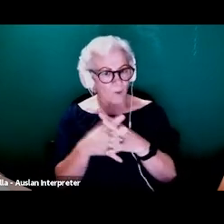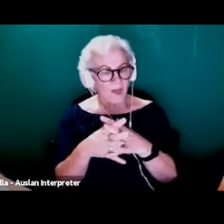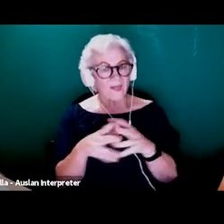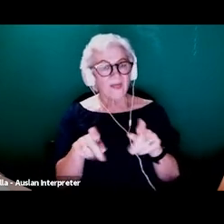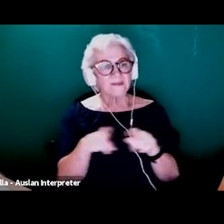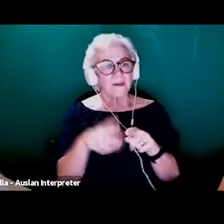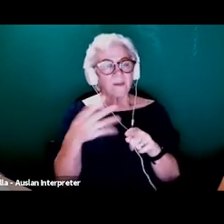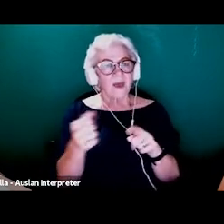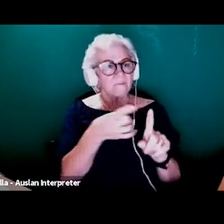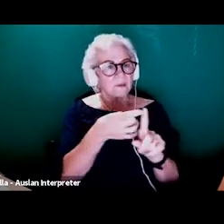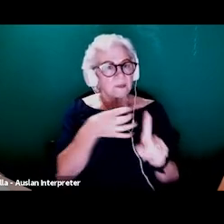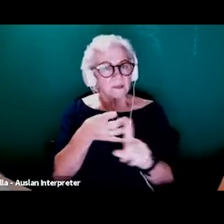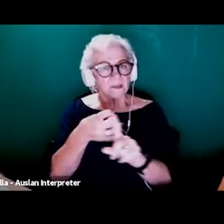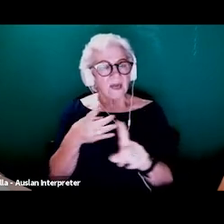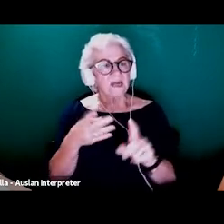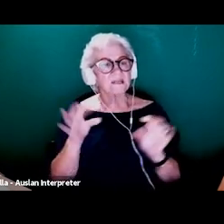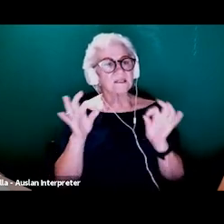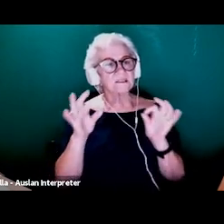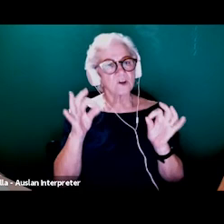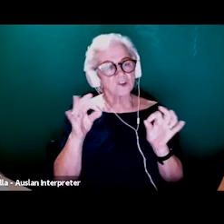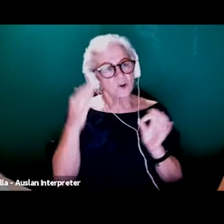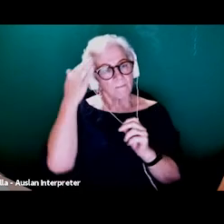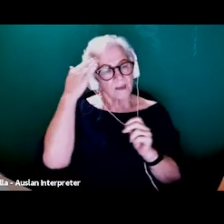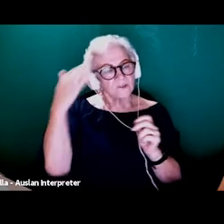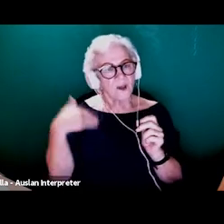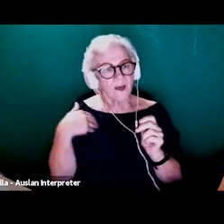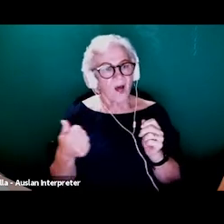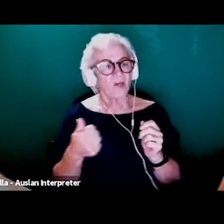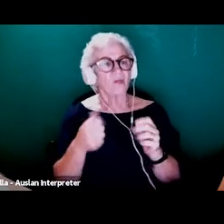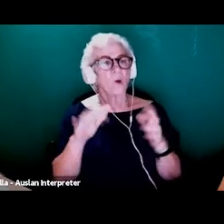more specialised mental health and opioid dependence treatment.